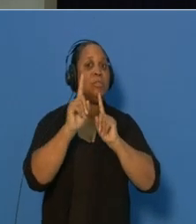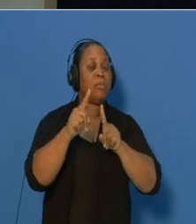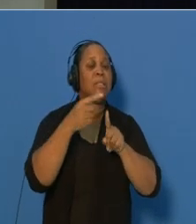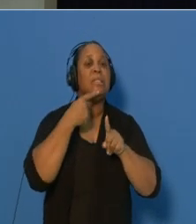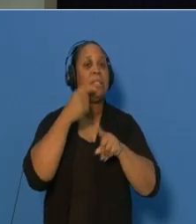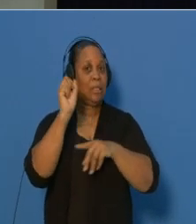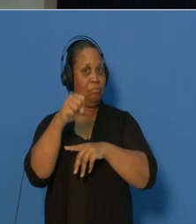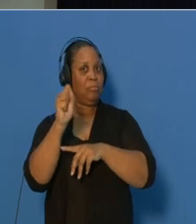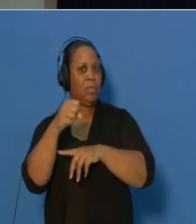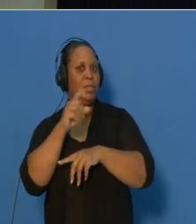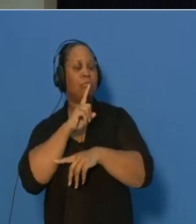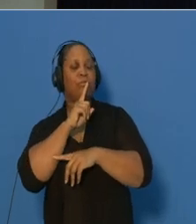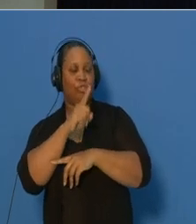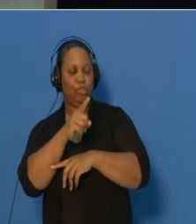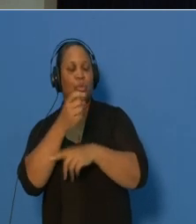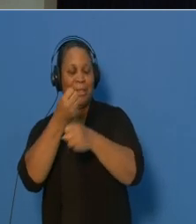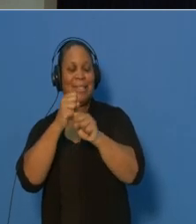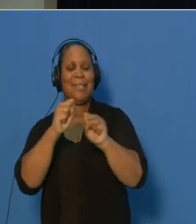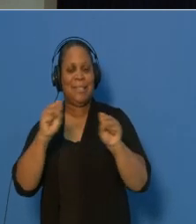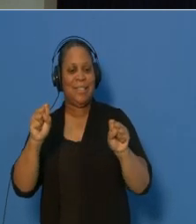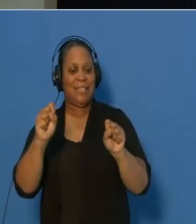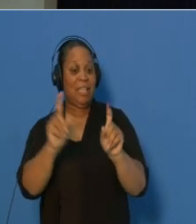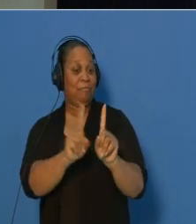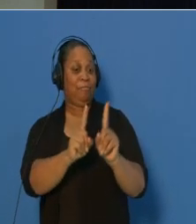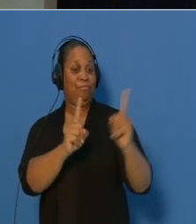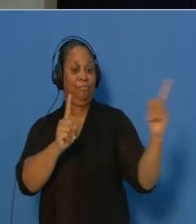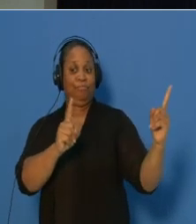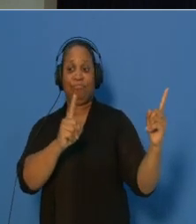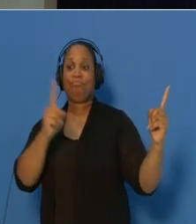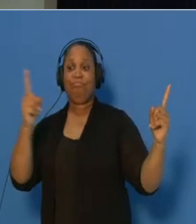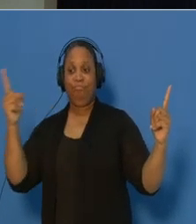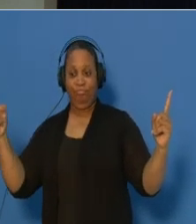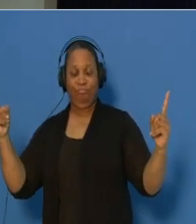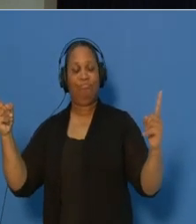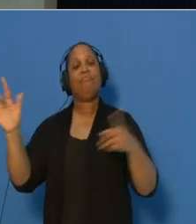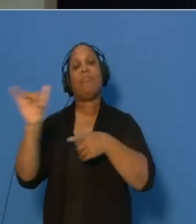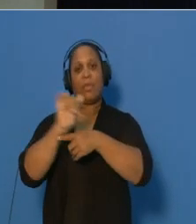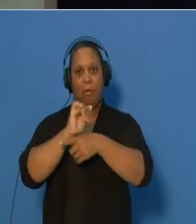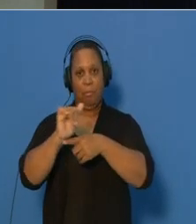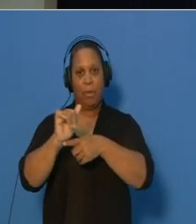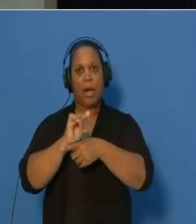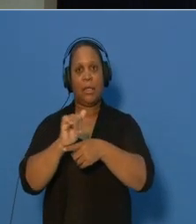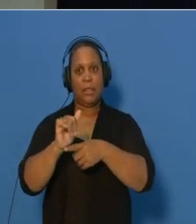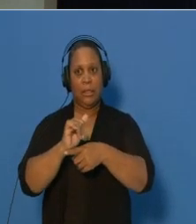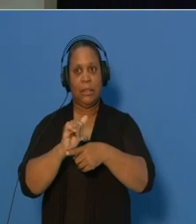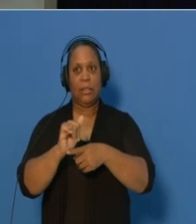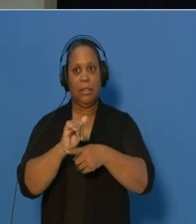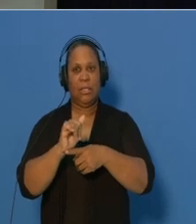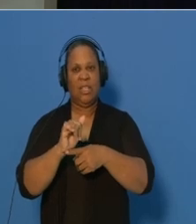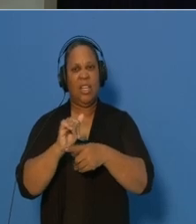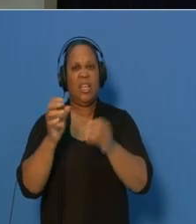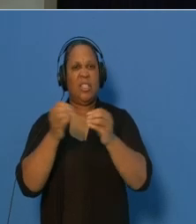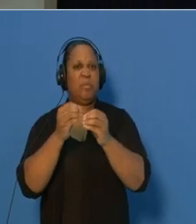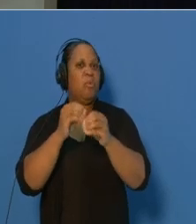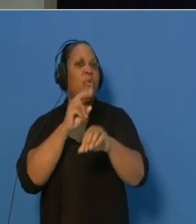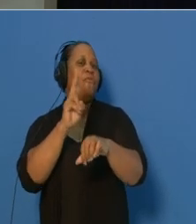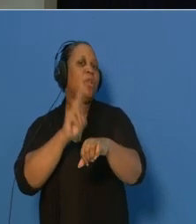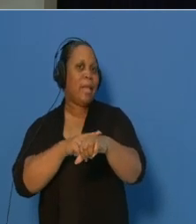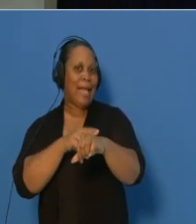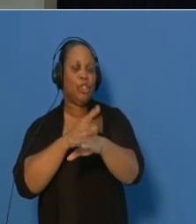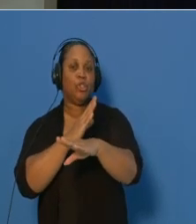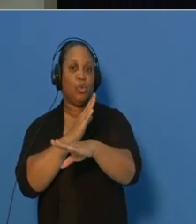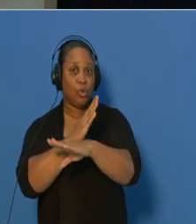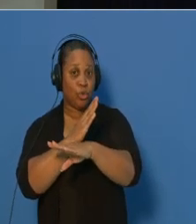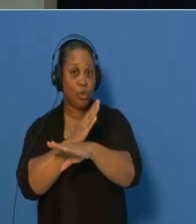respect to ensuring that safe distancing is practiced. That may be a question that's more amply suited for Minister of National Security, who